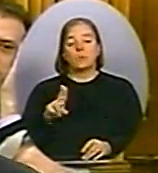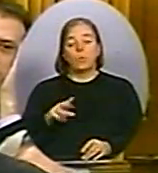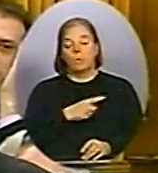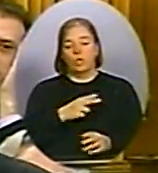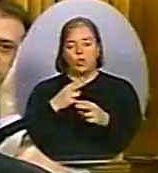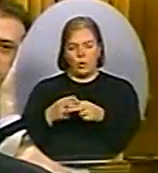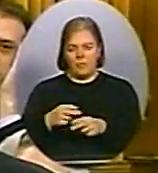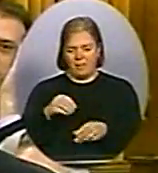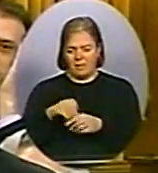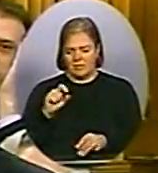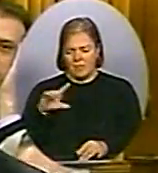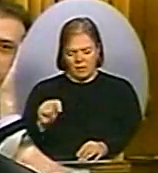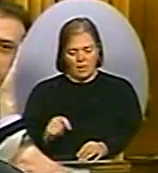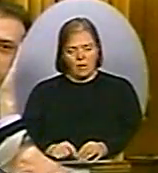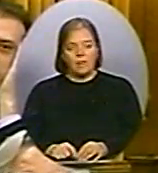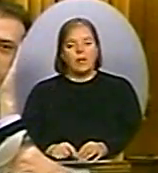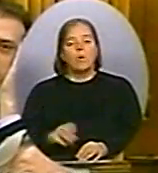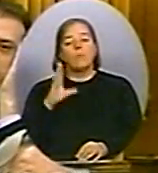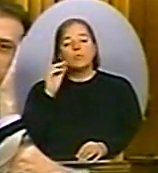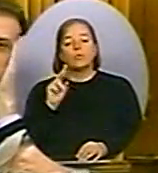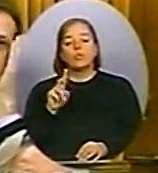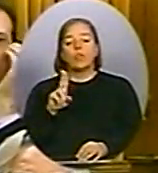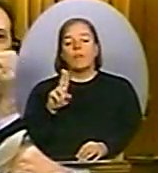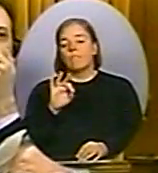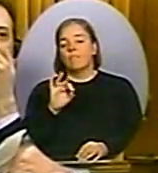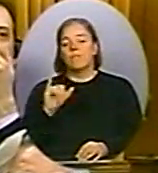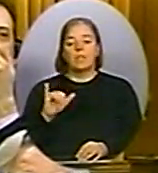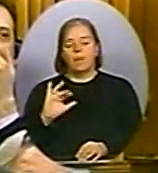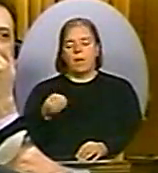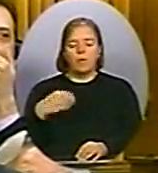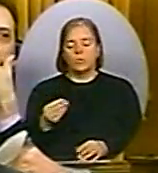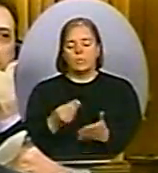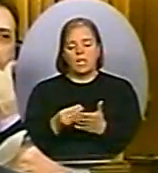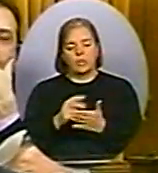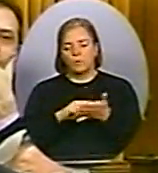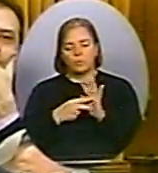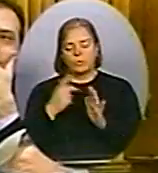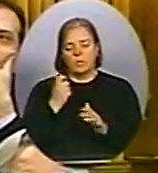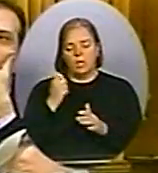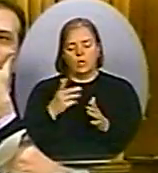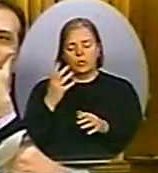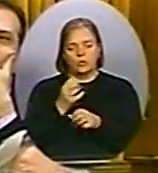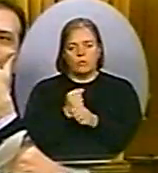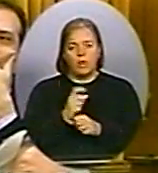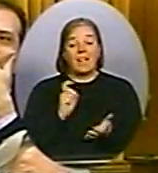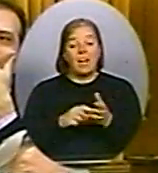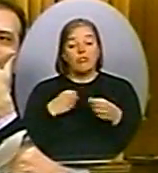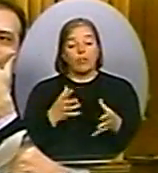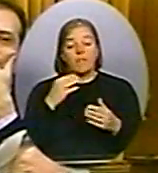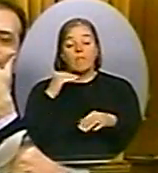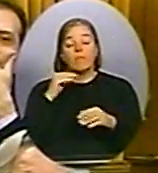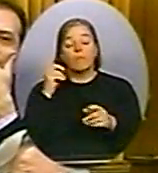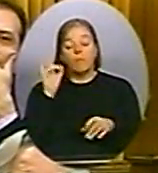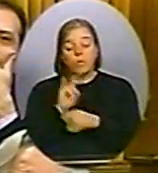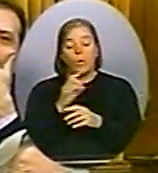because if you falsify forms, it's called fraud. If an average person did this, they'd be charged. But not with this crew. So why does this government allow